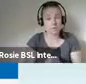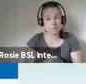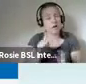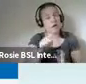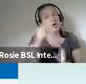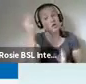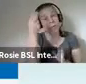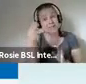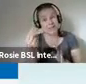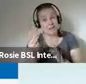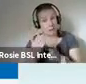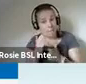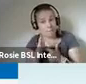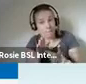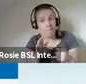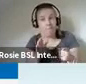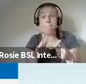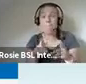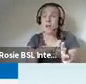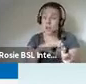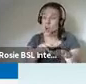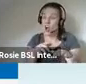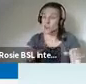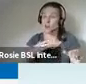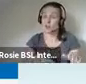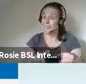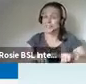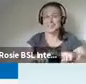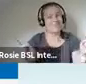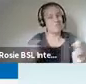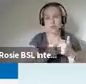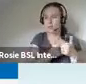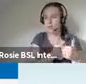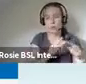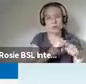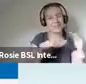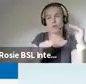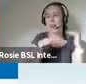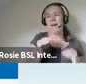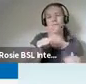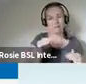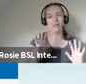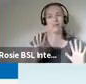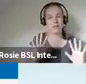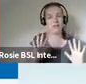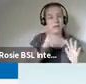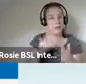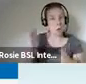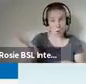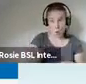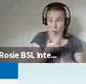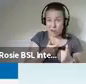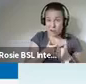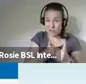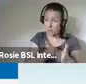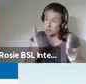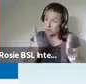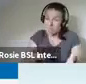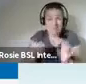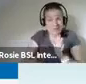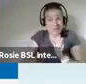suggests that young children need a different kind of support and different level, that actually all support starts with the family, so the